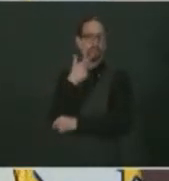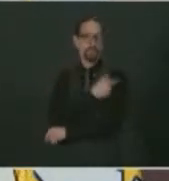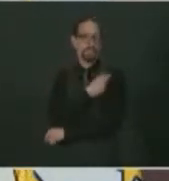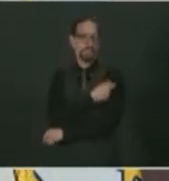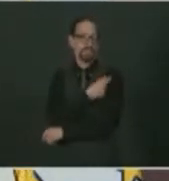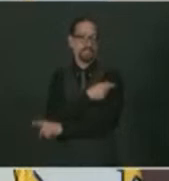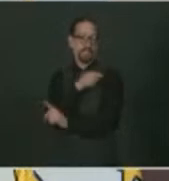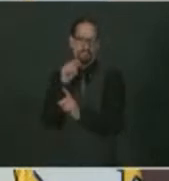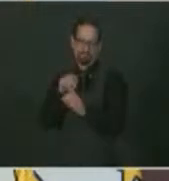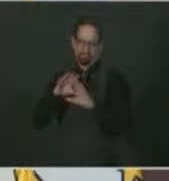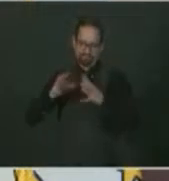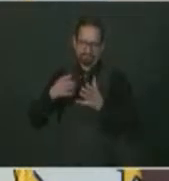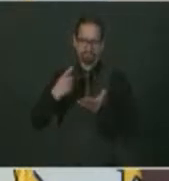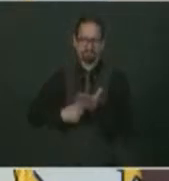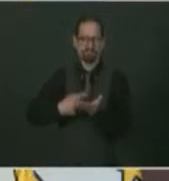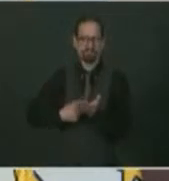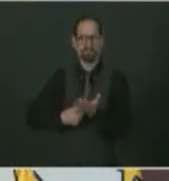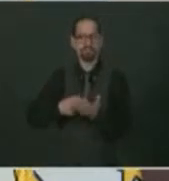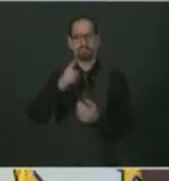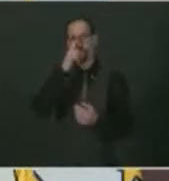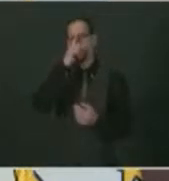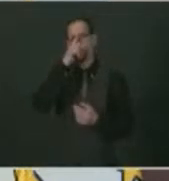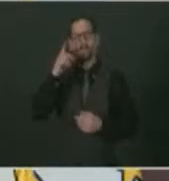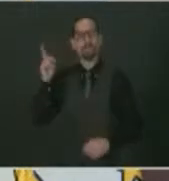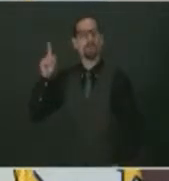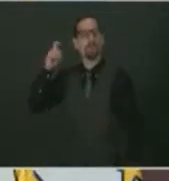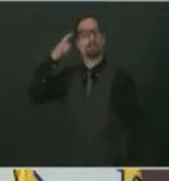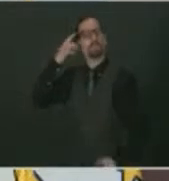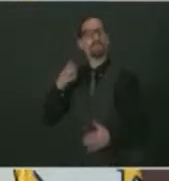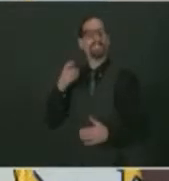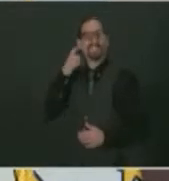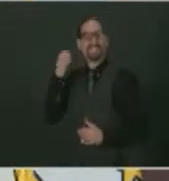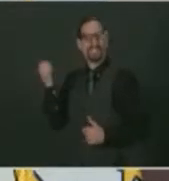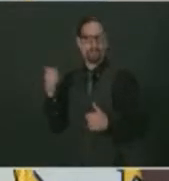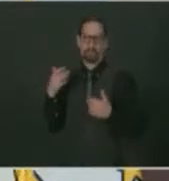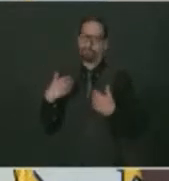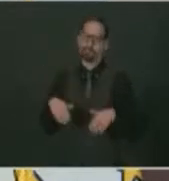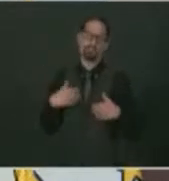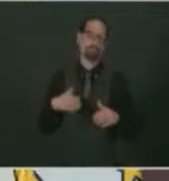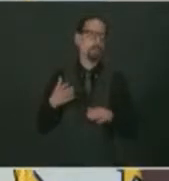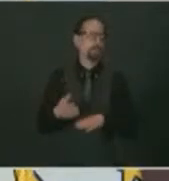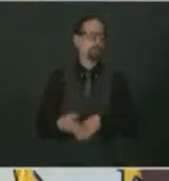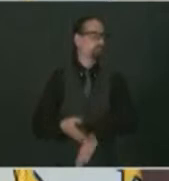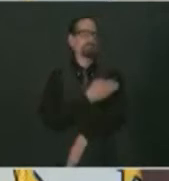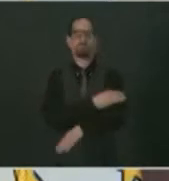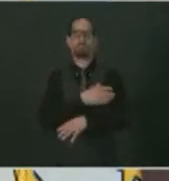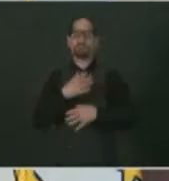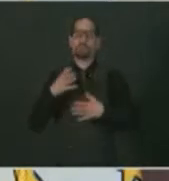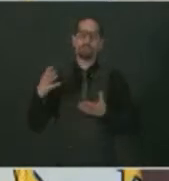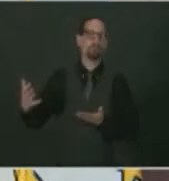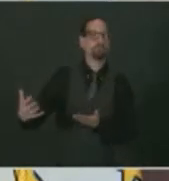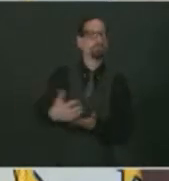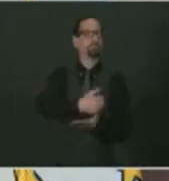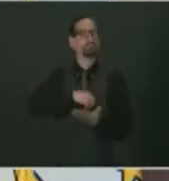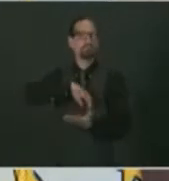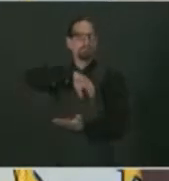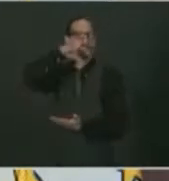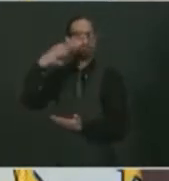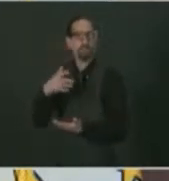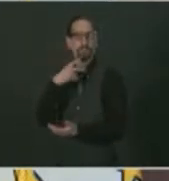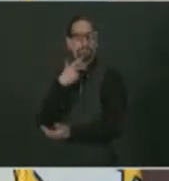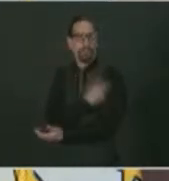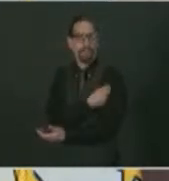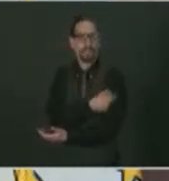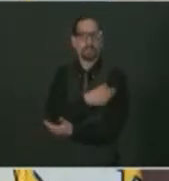fantastic progress, just as anticipated. We continue to be in the top 5 nationally for the number of